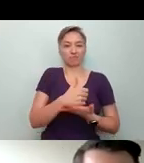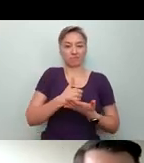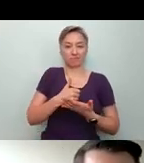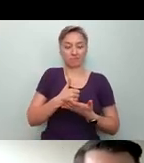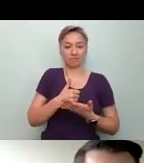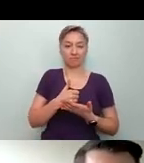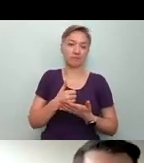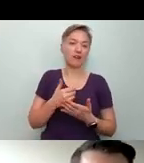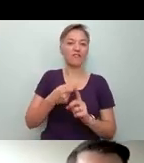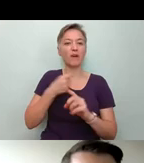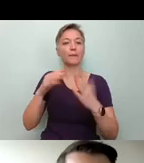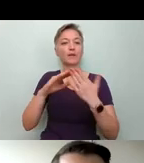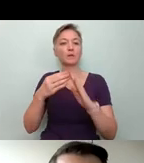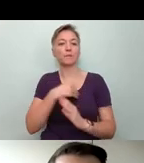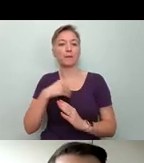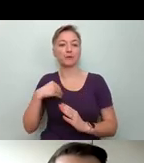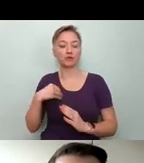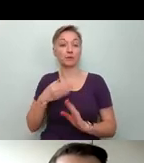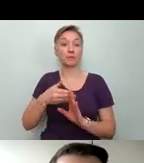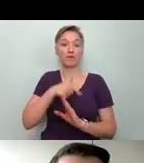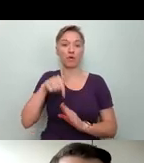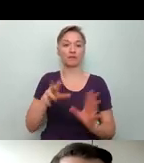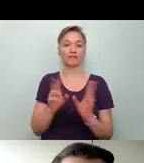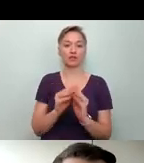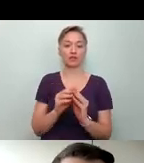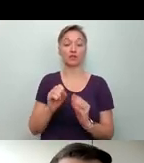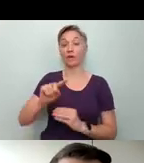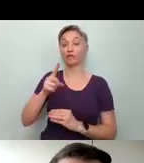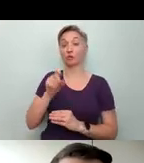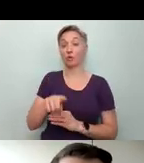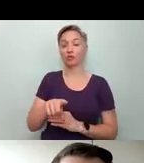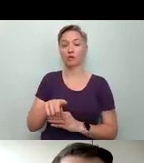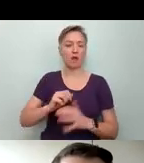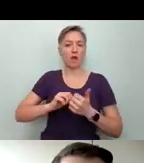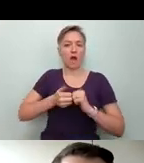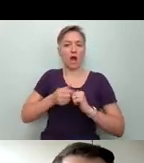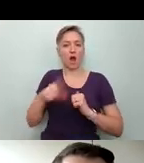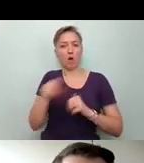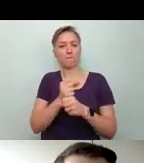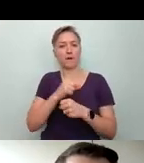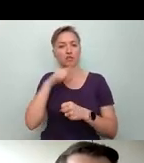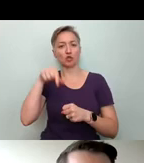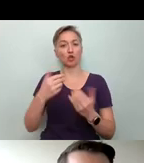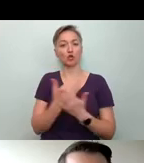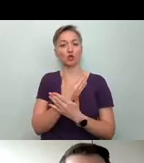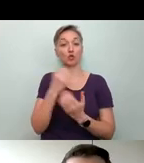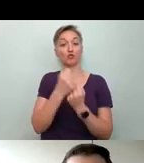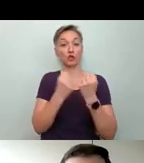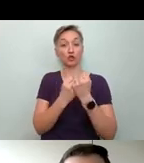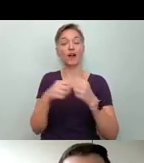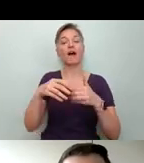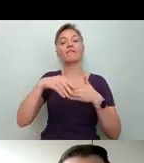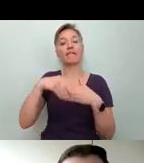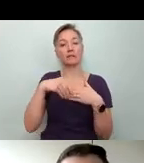of our community. And so the first question that is, what's being done to ensure this new structure is flexible and remains accurate